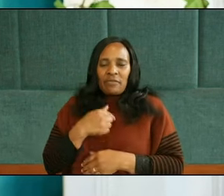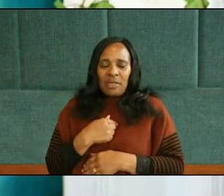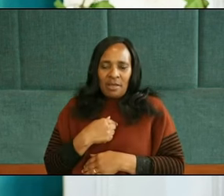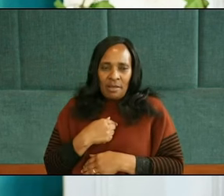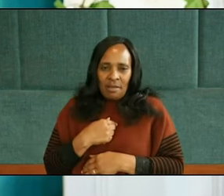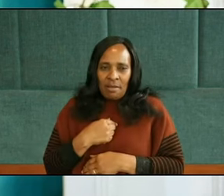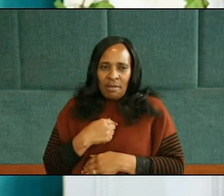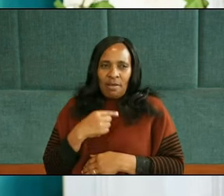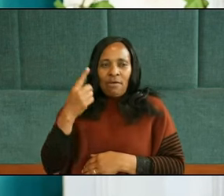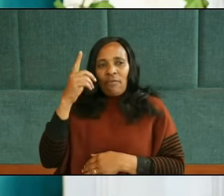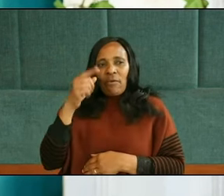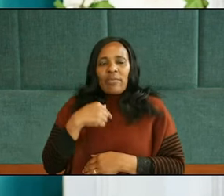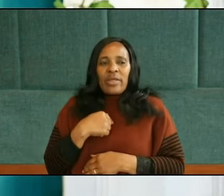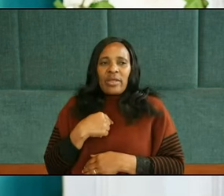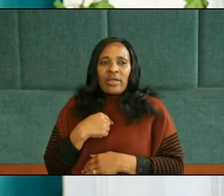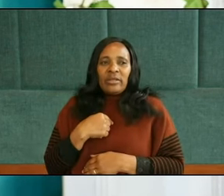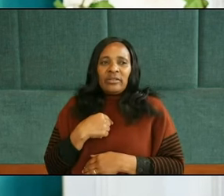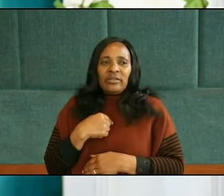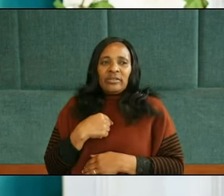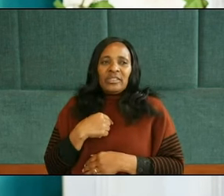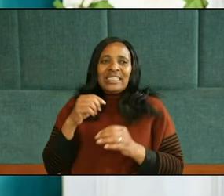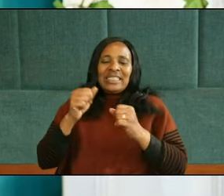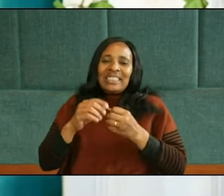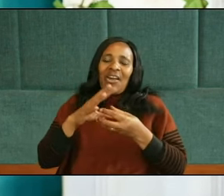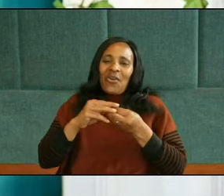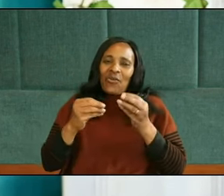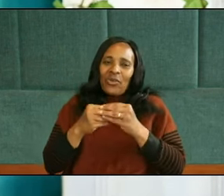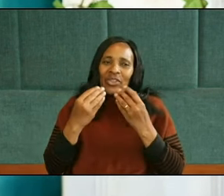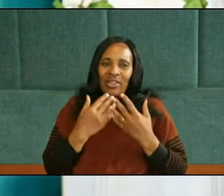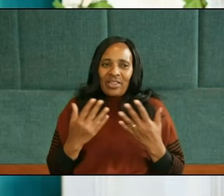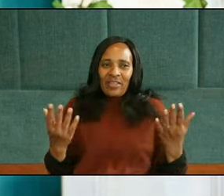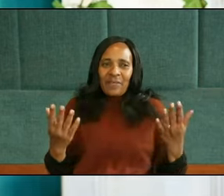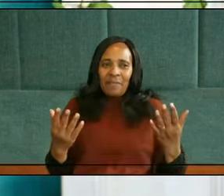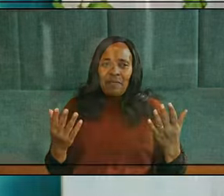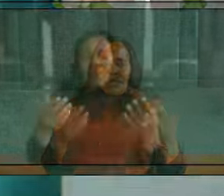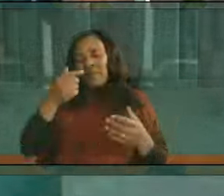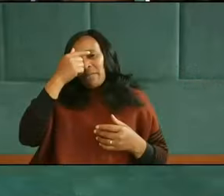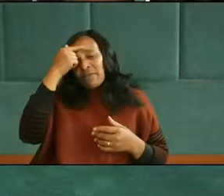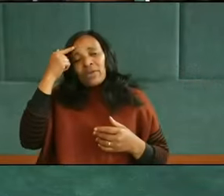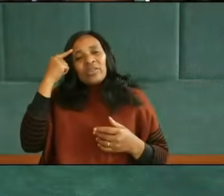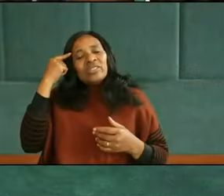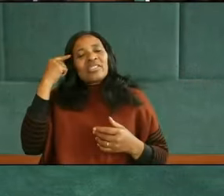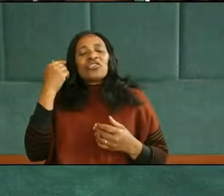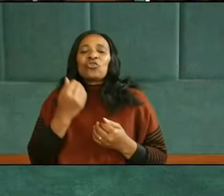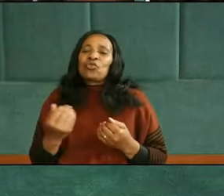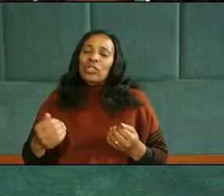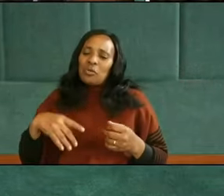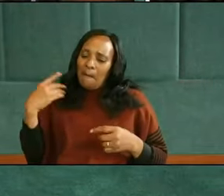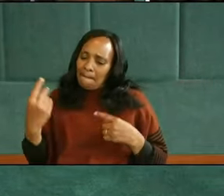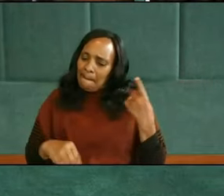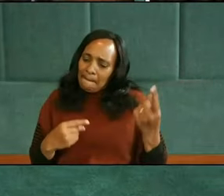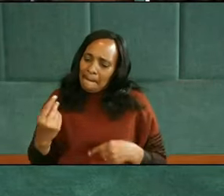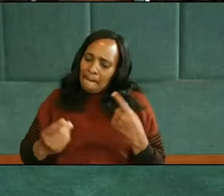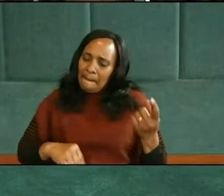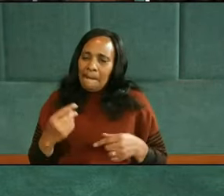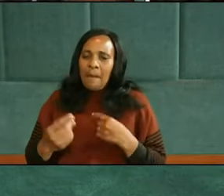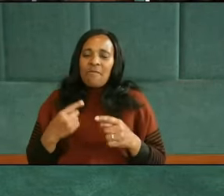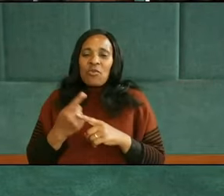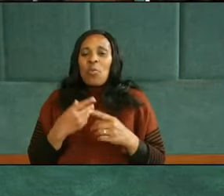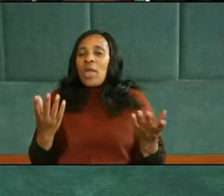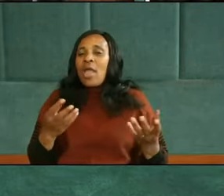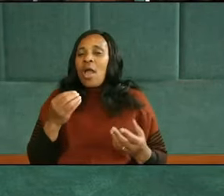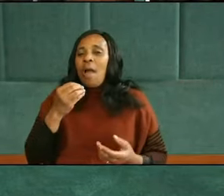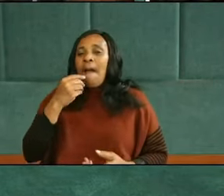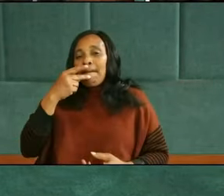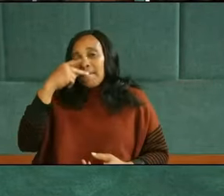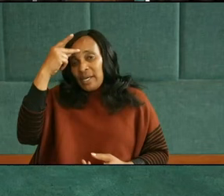Also for me, it's really a comforting thing, because when we were kids, we were all beaten, I hope so, by our parents. Yeah. And